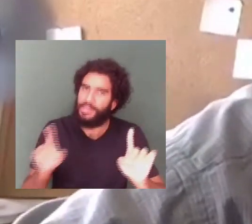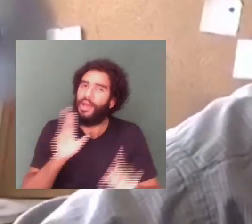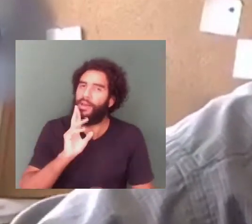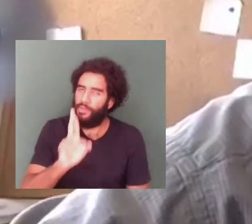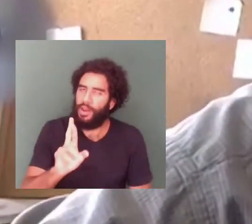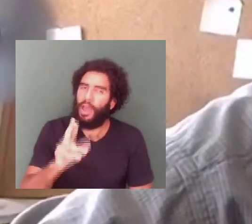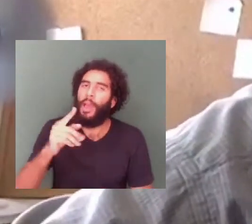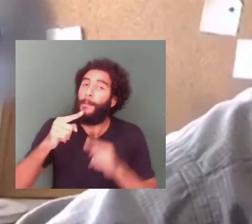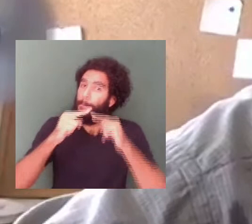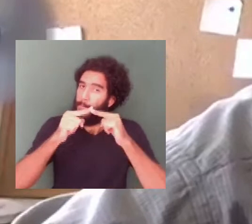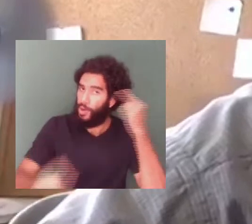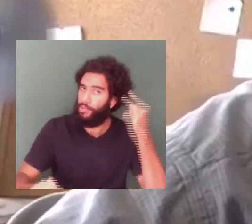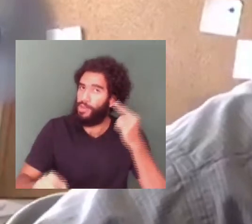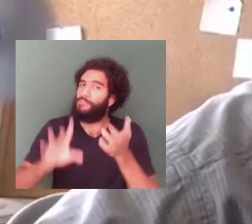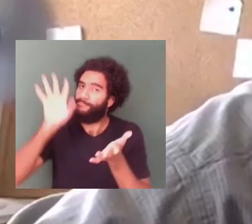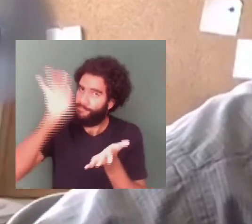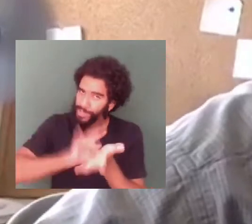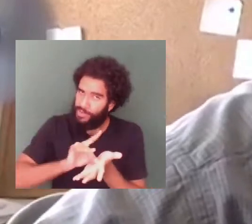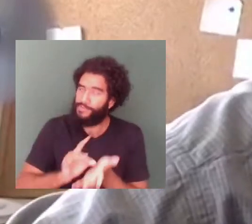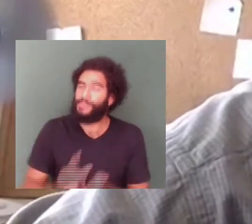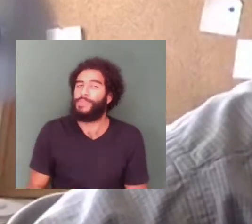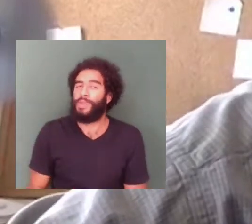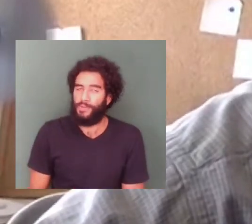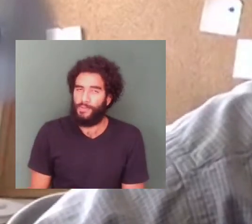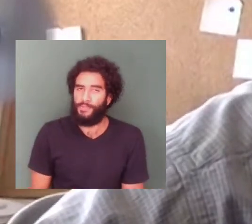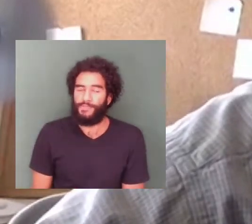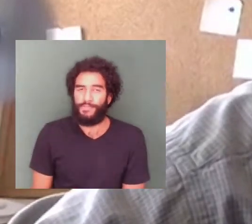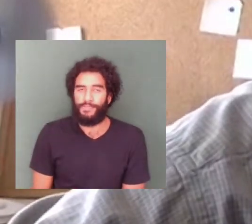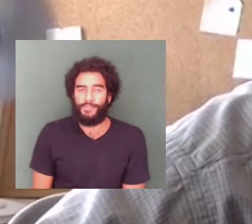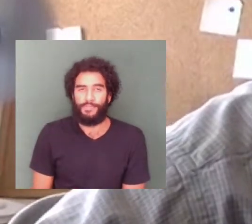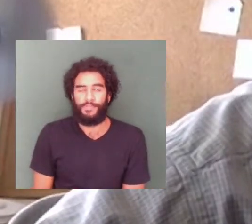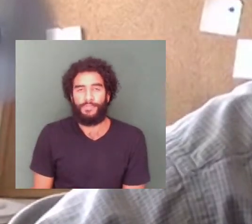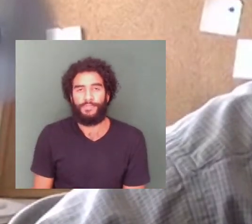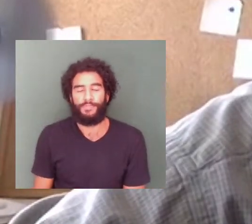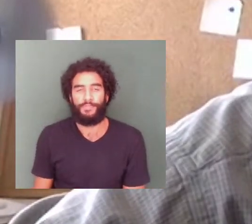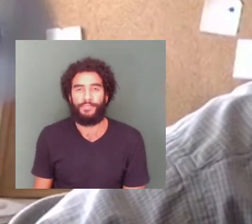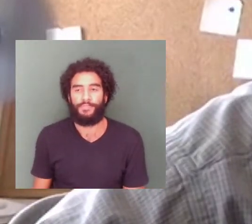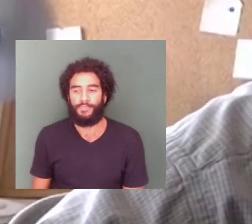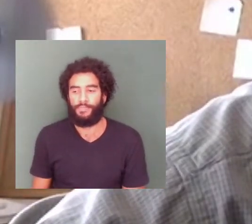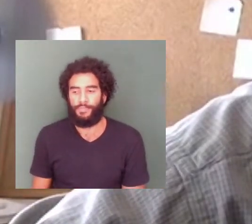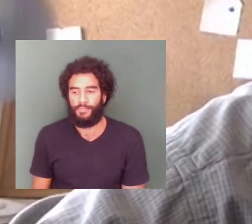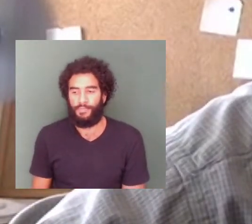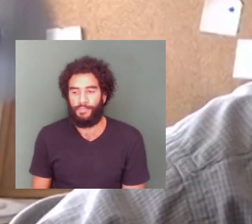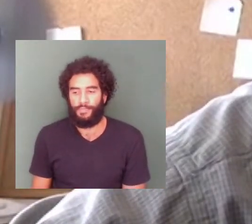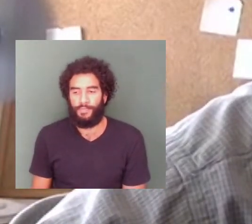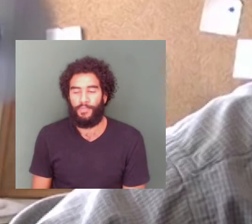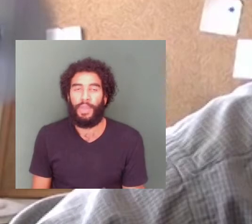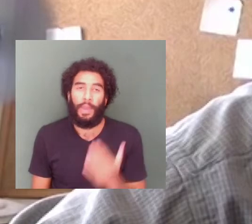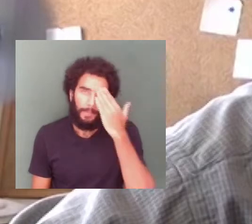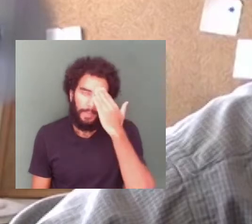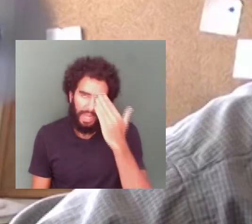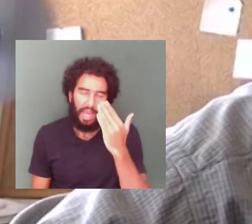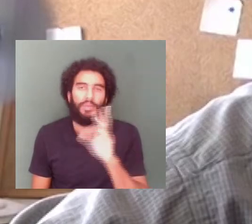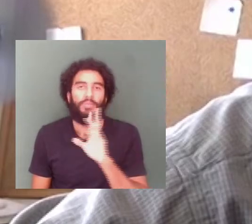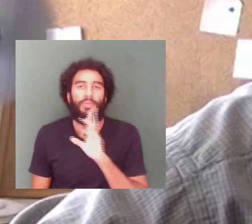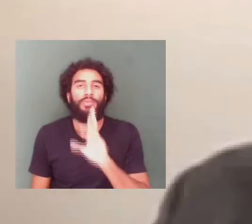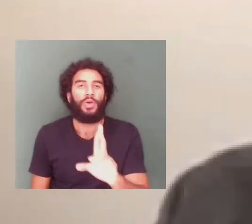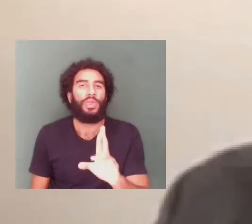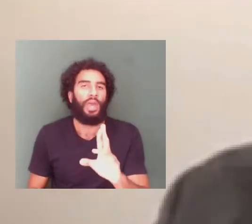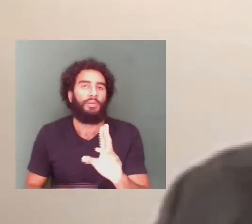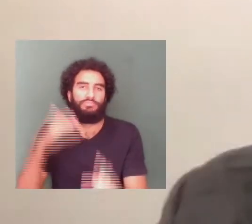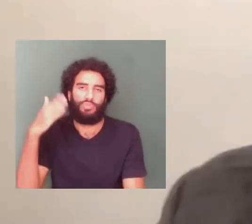these strategies, but it's forbidden. That's a fact. Thank you so much, Rodrigo, for your